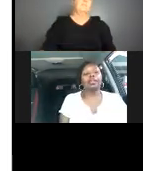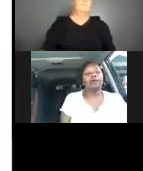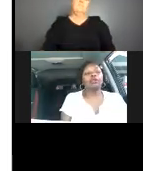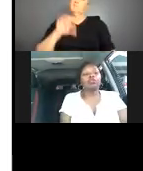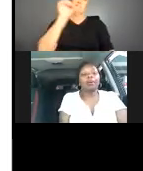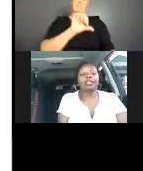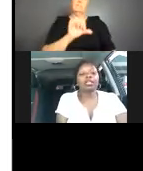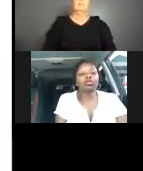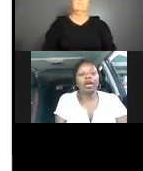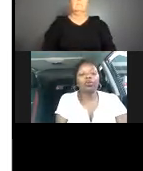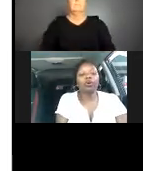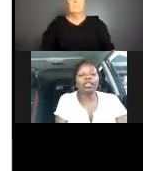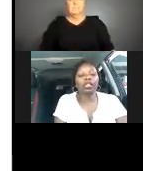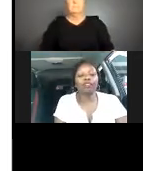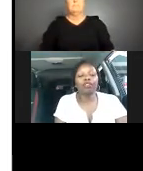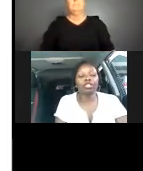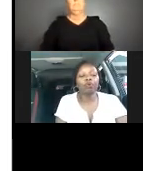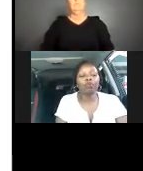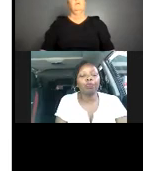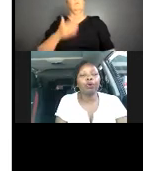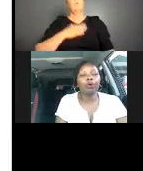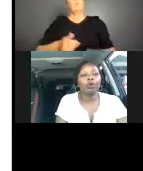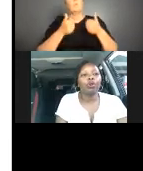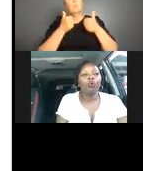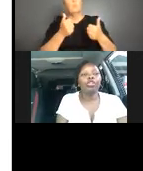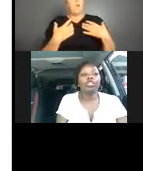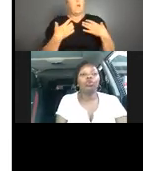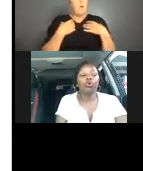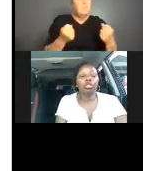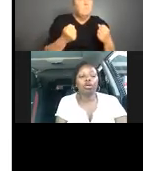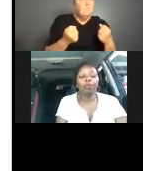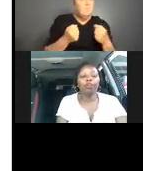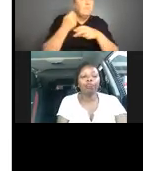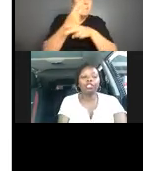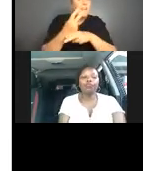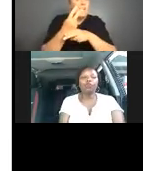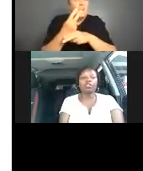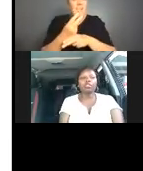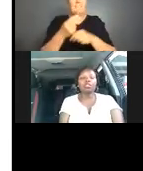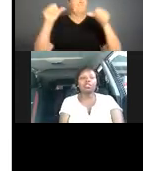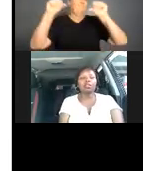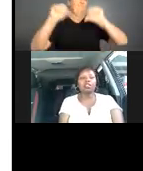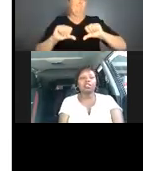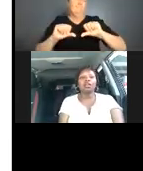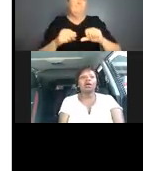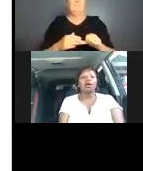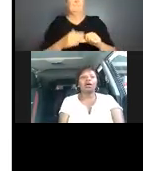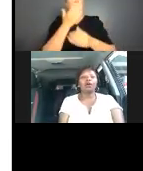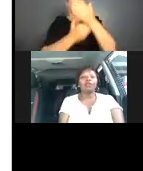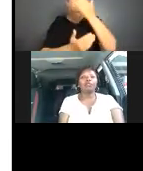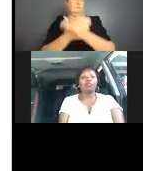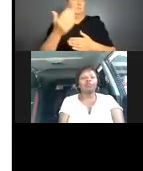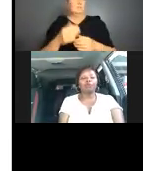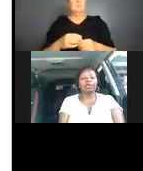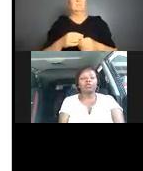But there are also barriers to adequate healthcare for disabled people, which include prohibitive costs,